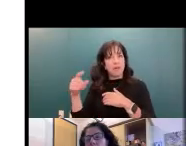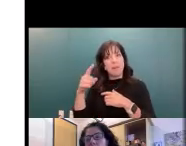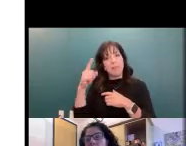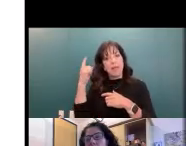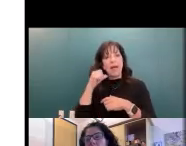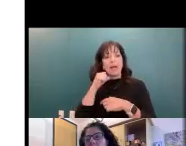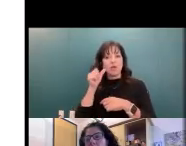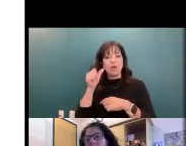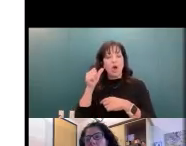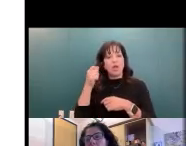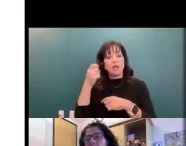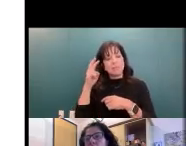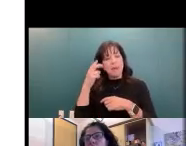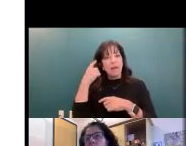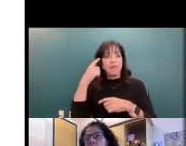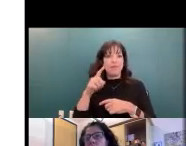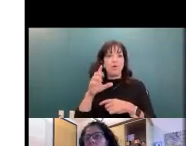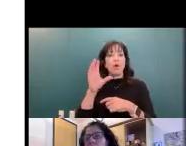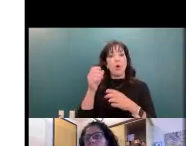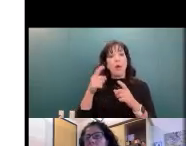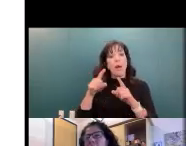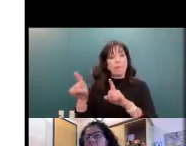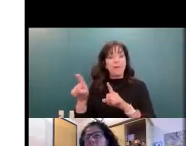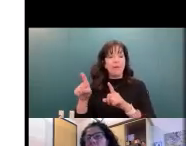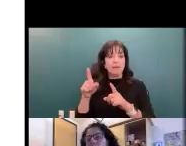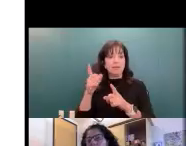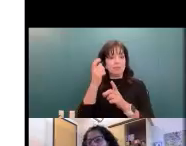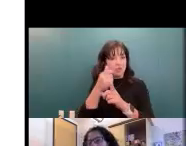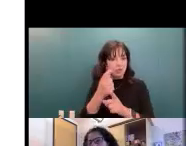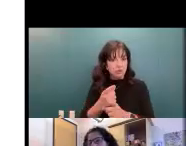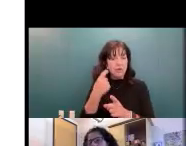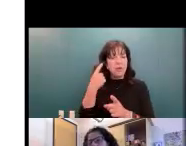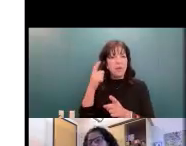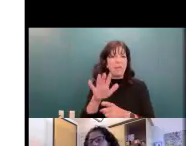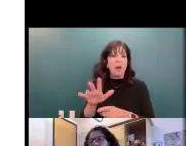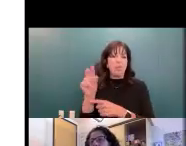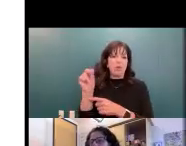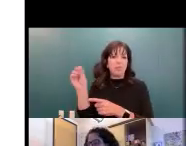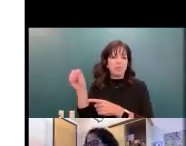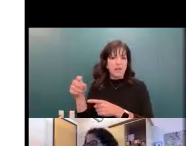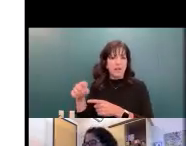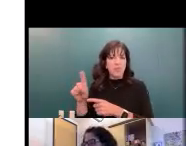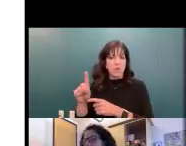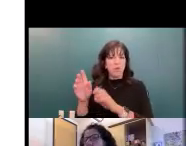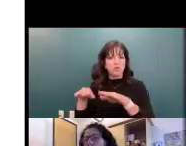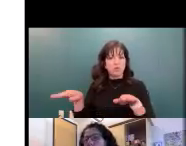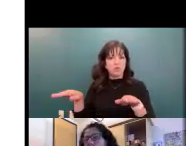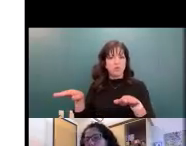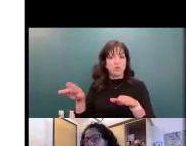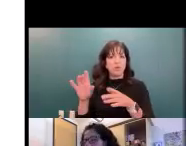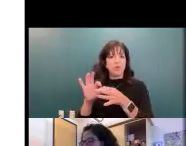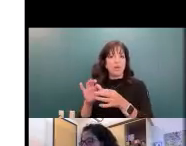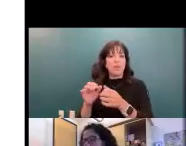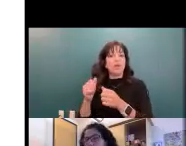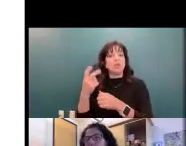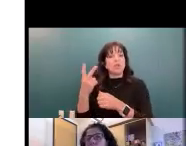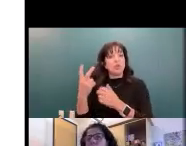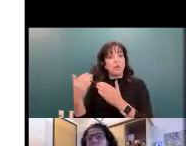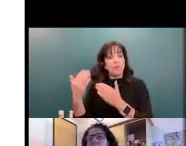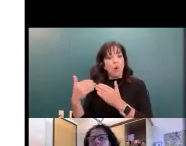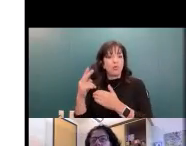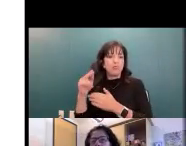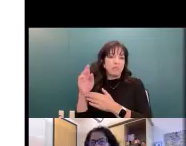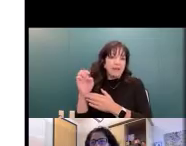non-Hispanic children for co-occurring ID, to about 30% in children belonging to 2 or more race